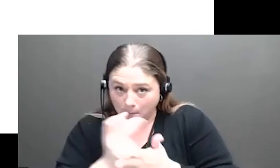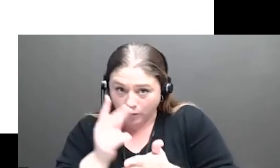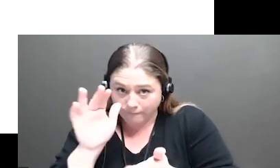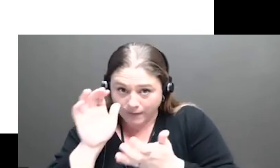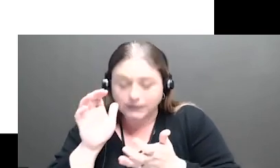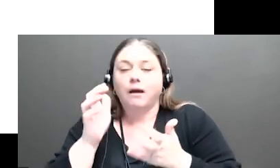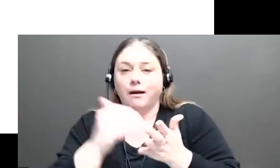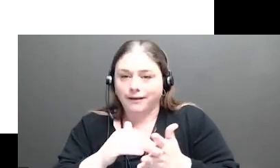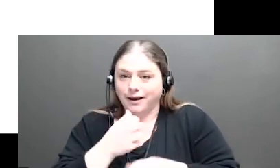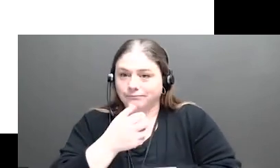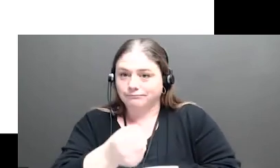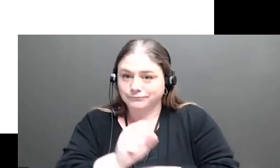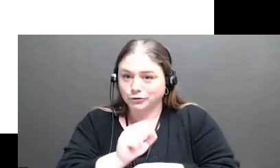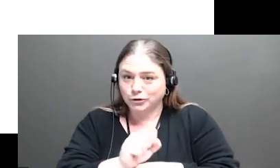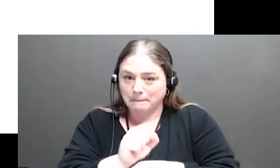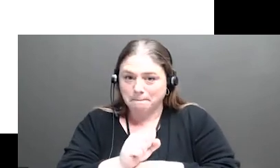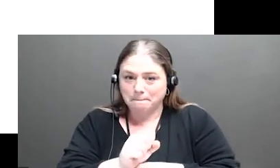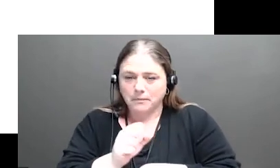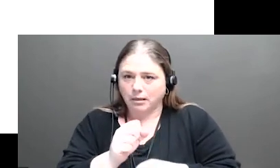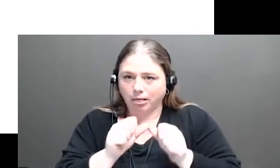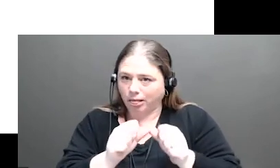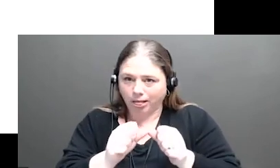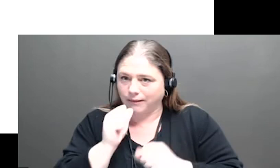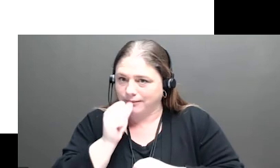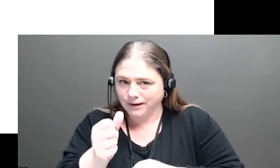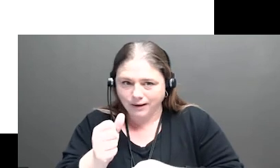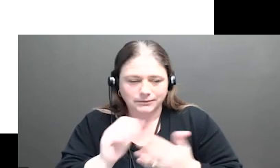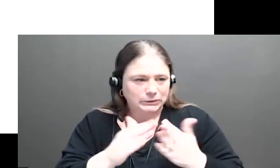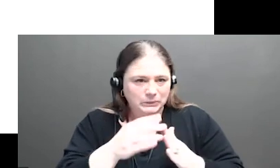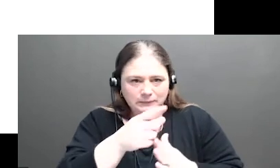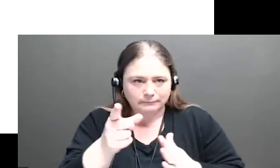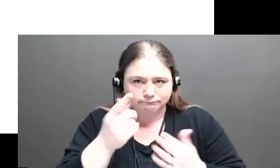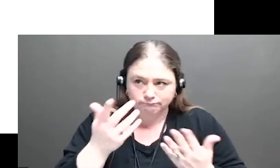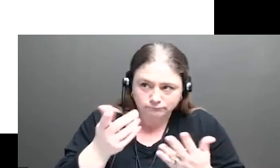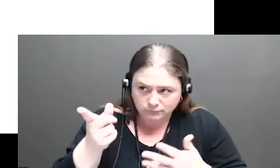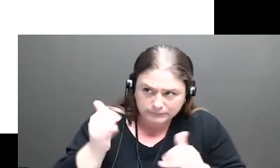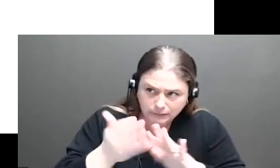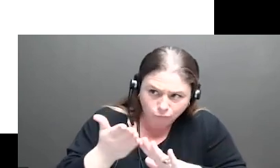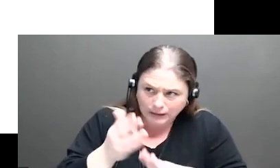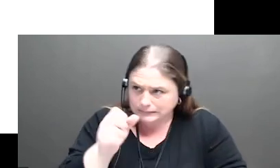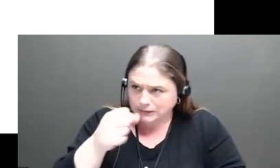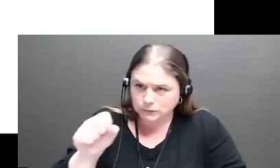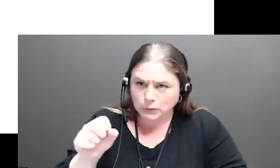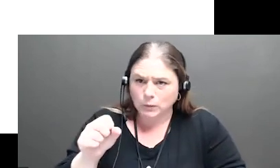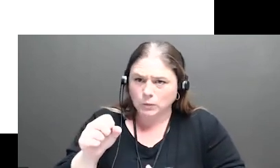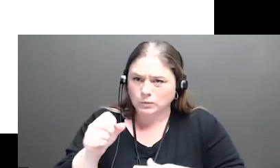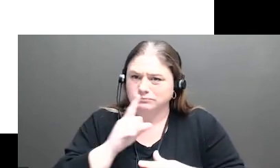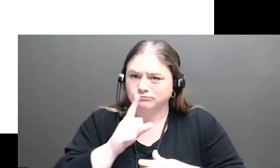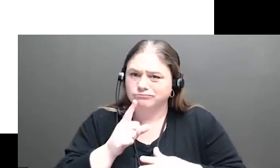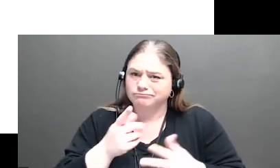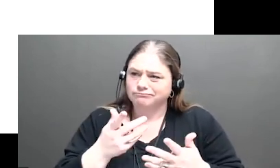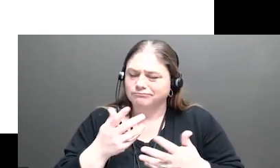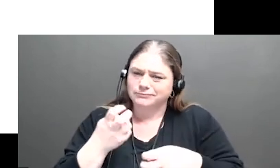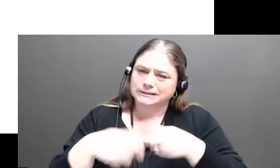so even community members didn't really know what was going on. Was our program still running? So it's really difficult to establish